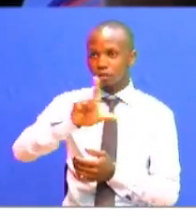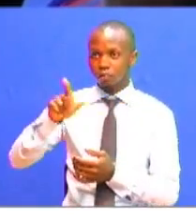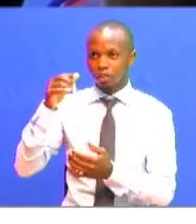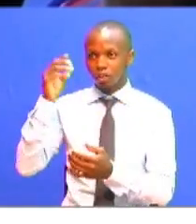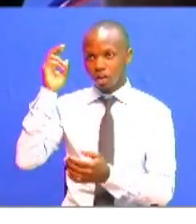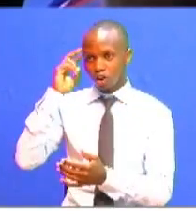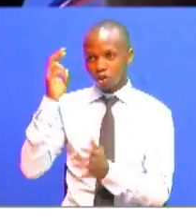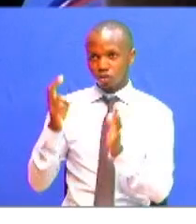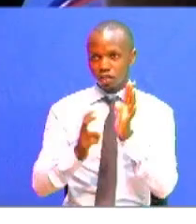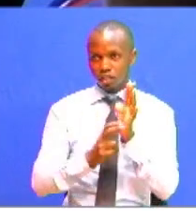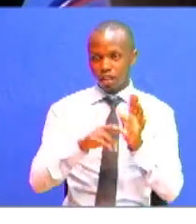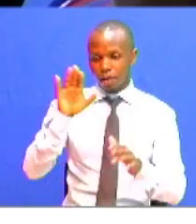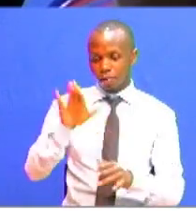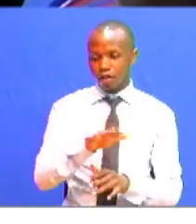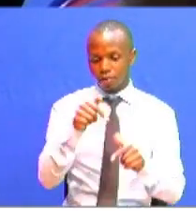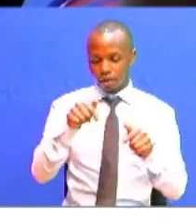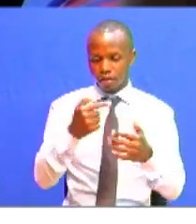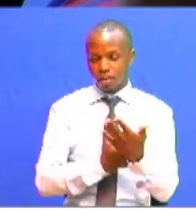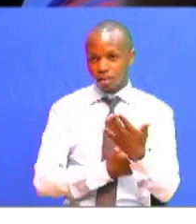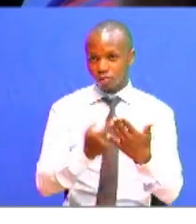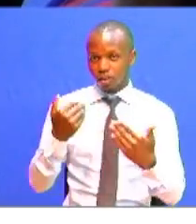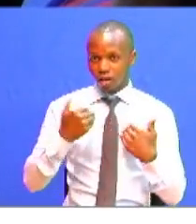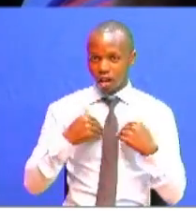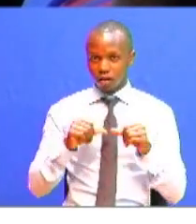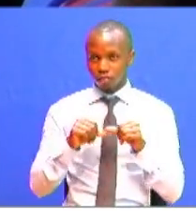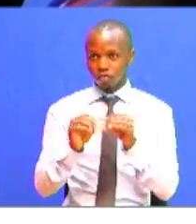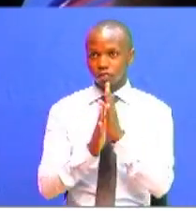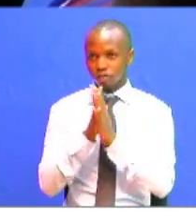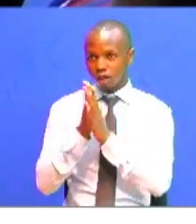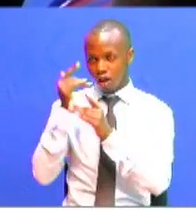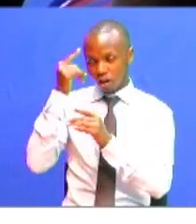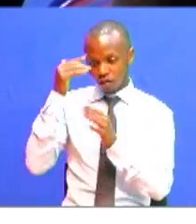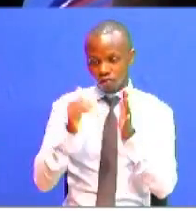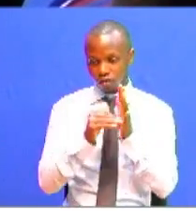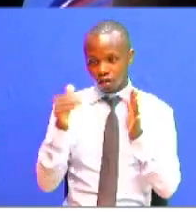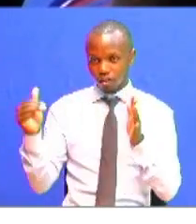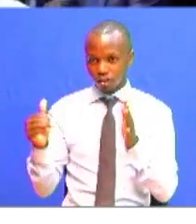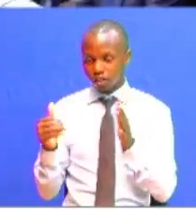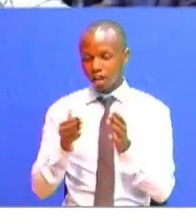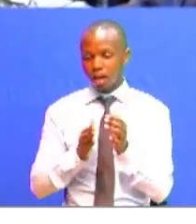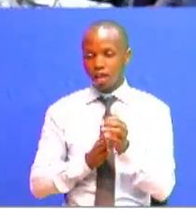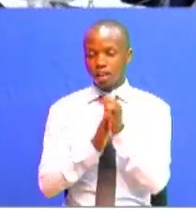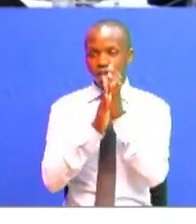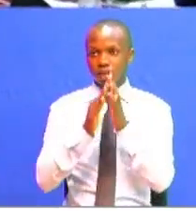in Parliament from this week, has continued to attract a strong resistance from a cross-section of leaders,